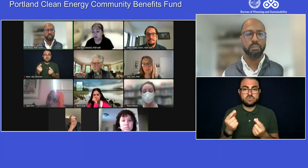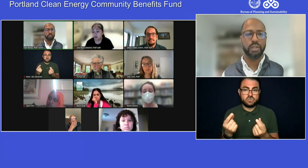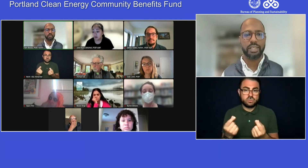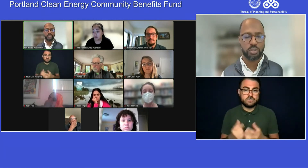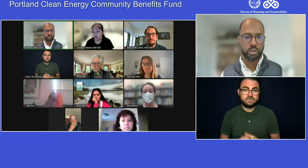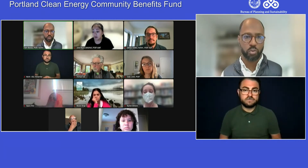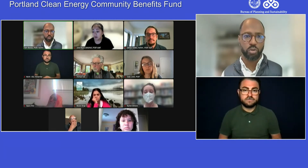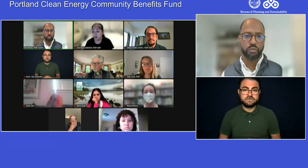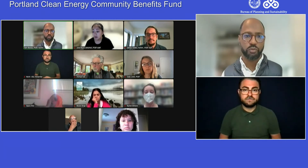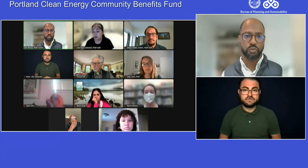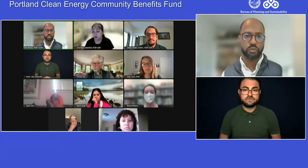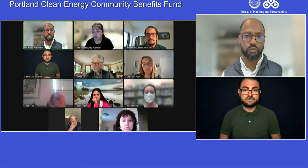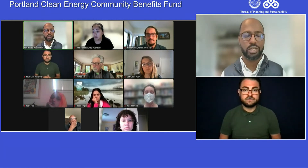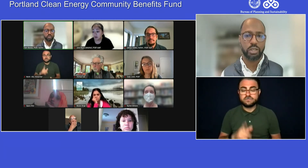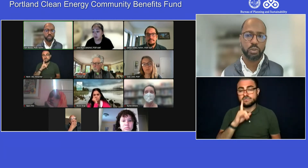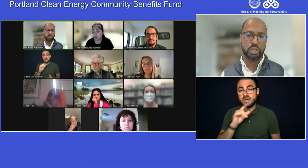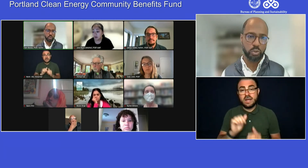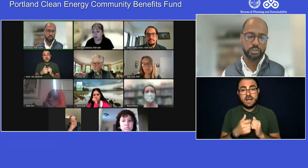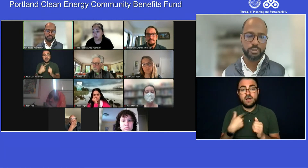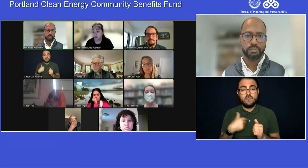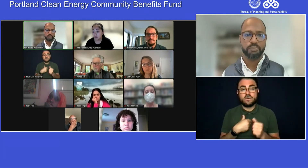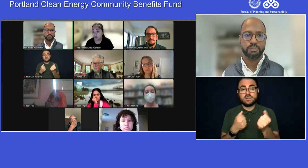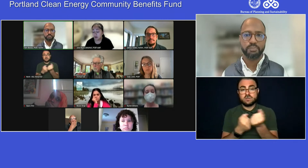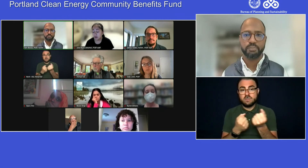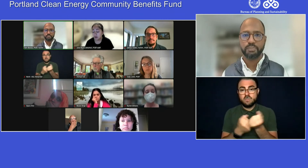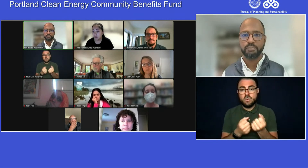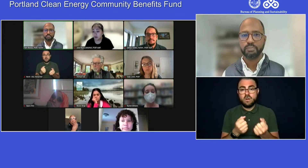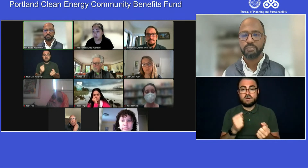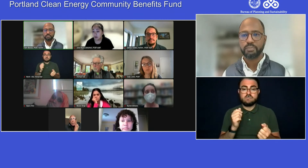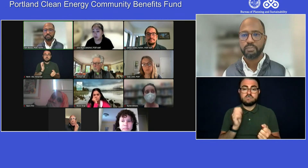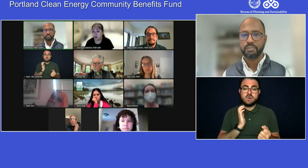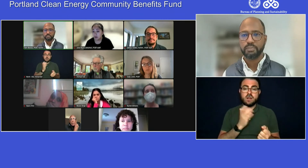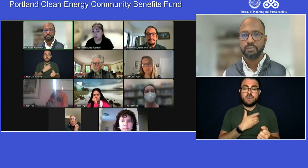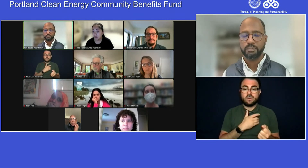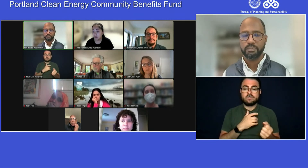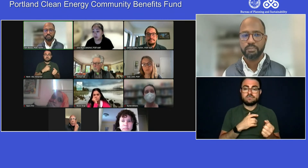we support compliance with our workforce and contractor equity goals.